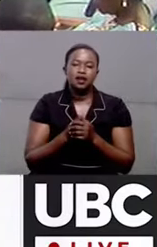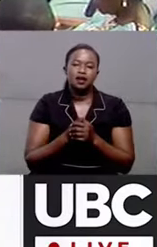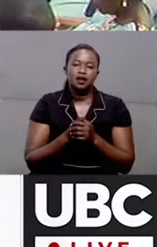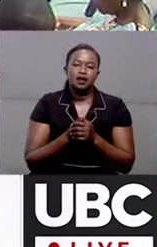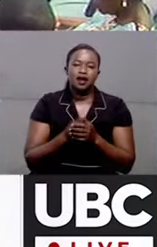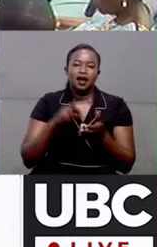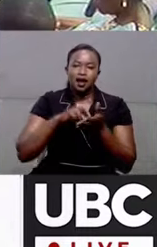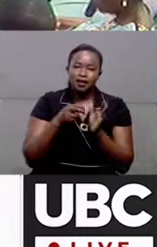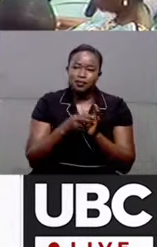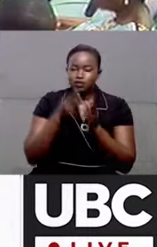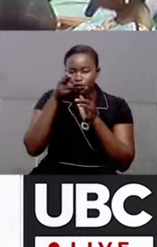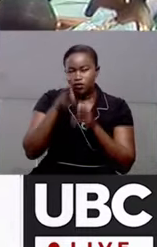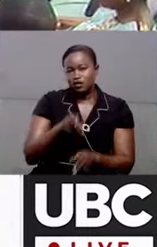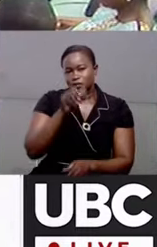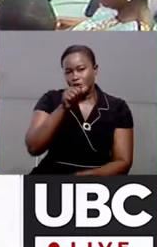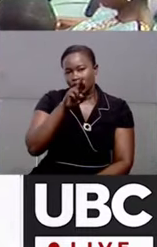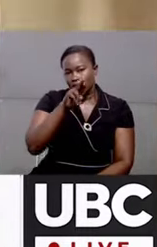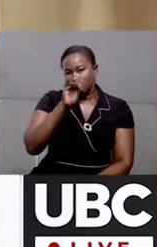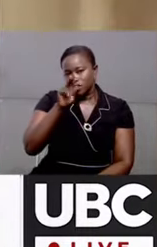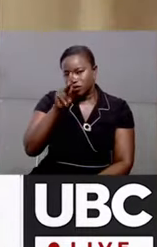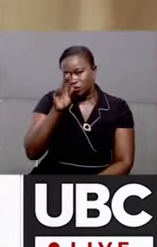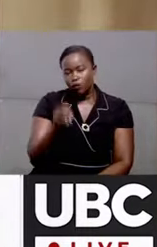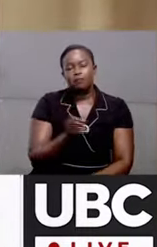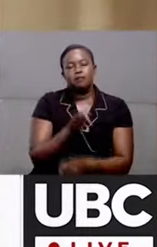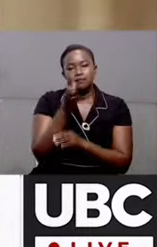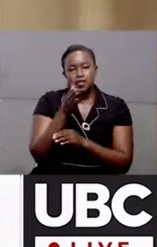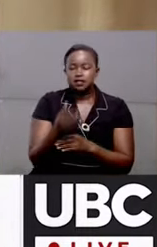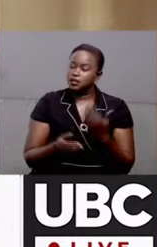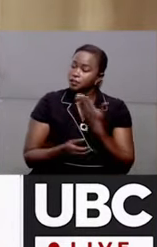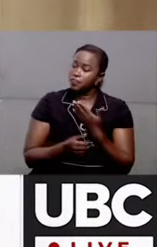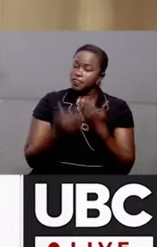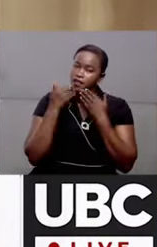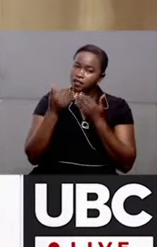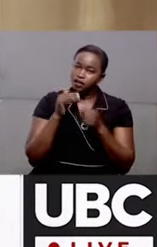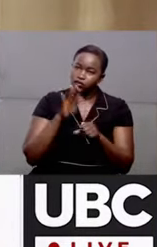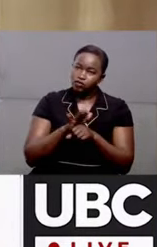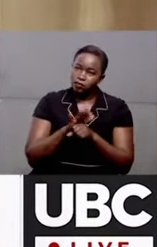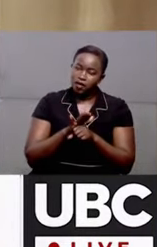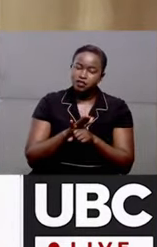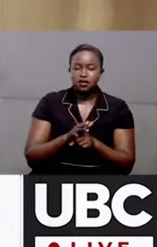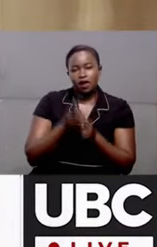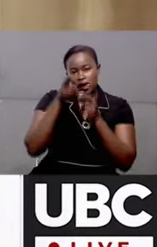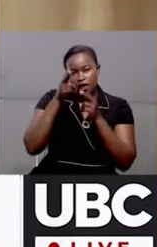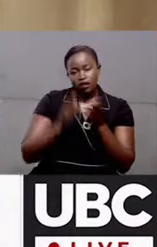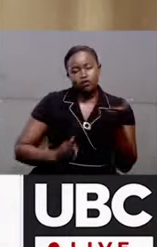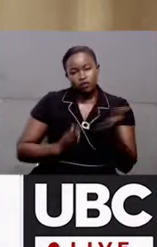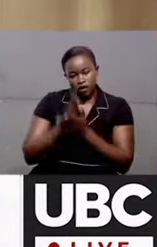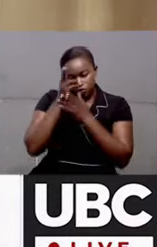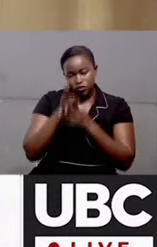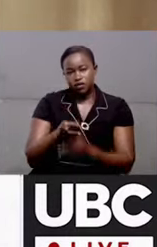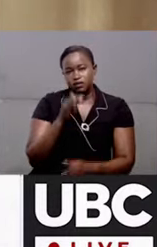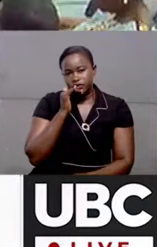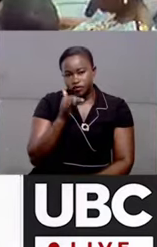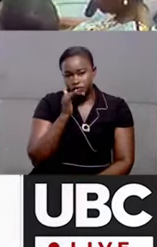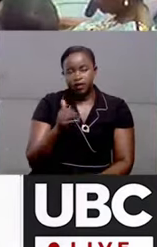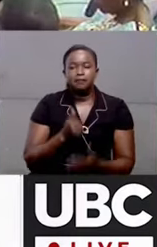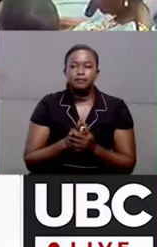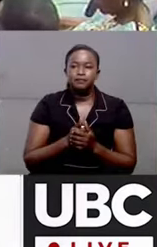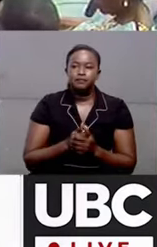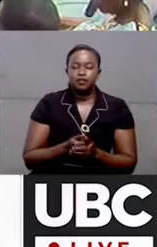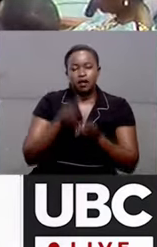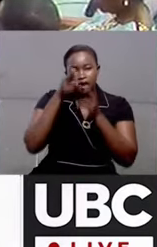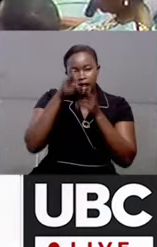Honorable Areko, Minister. Thank you very much, Honorable, Right Honorable Speaker. Honorable